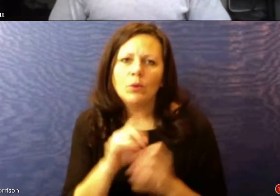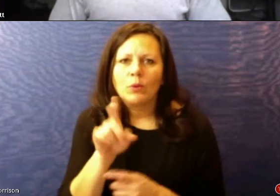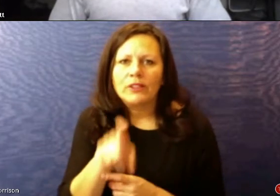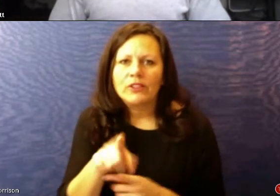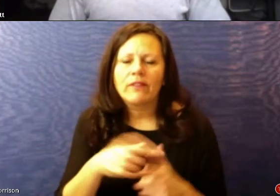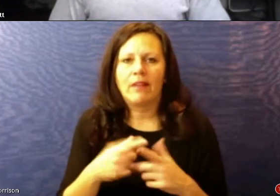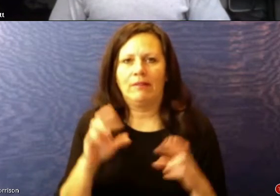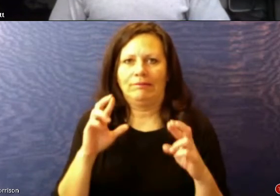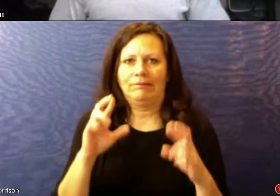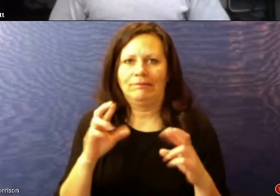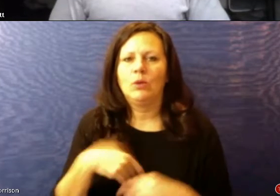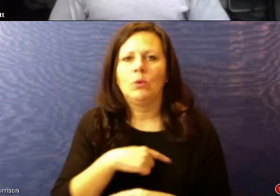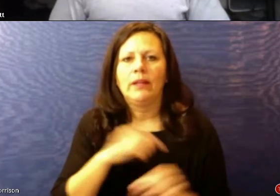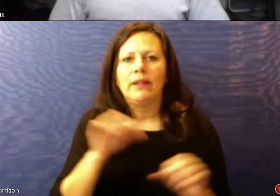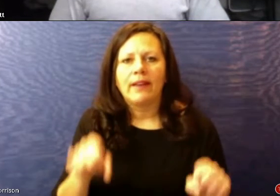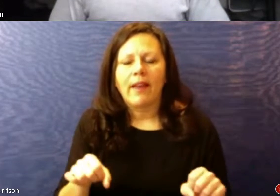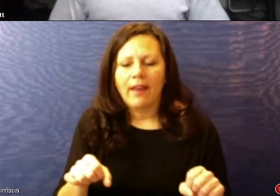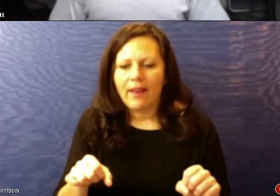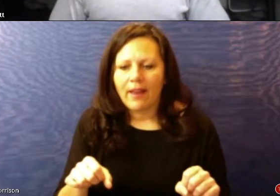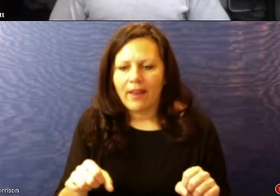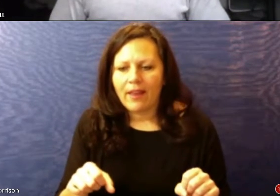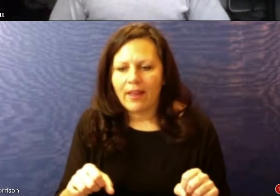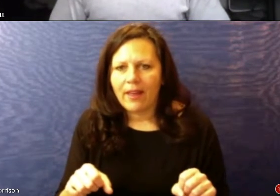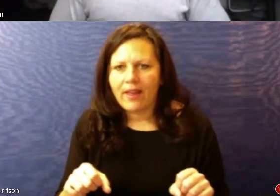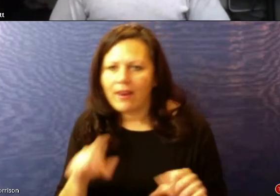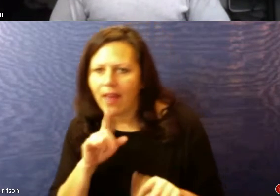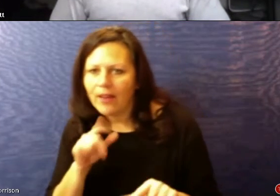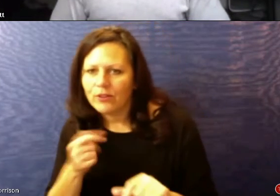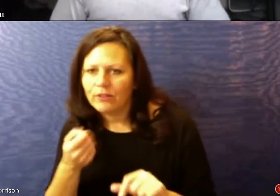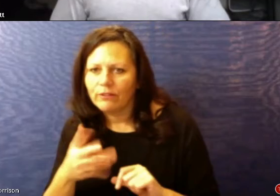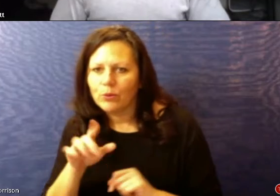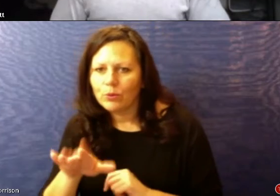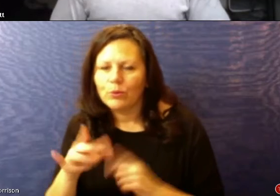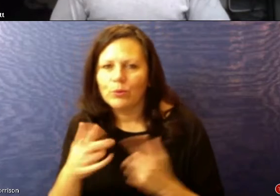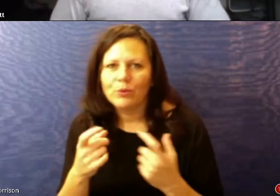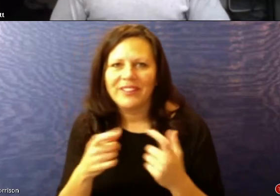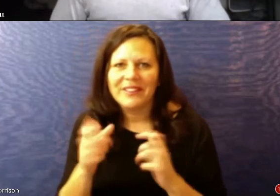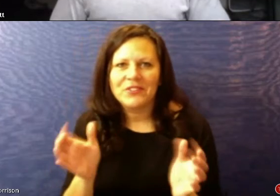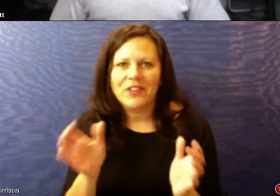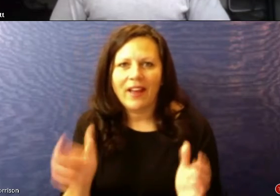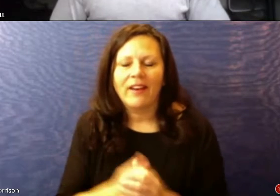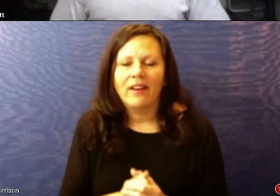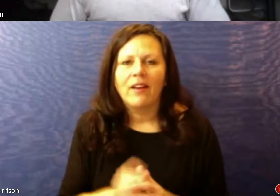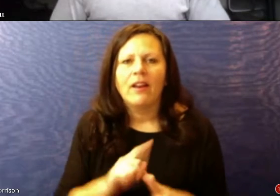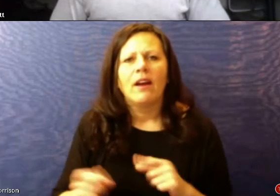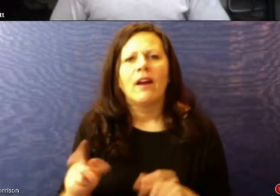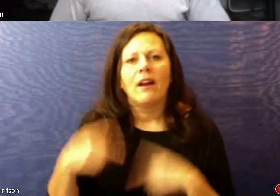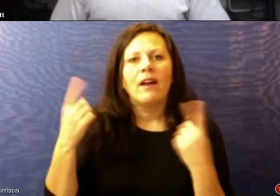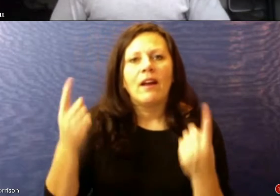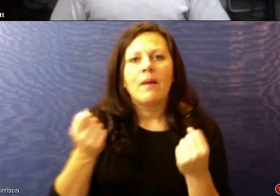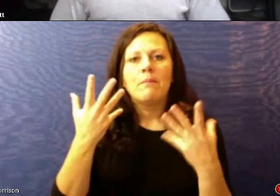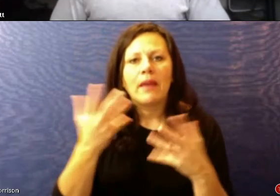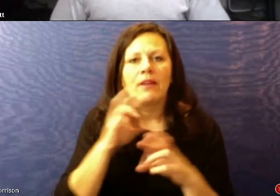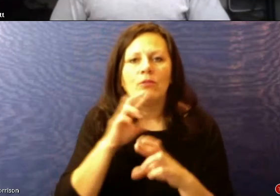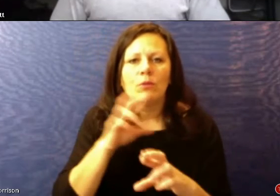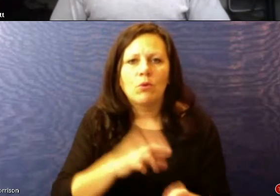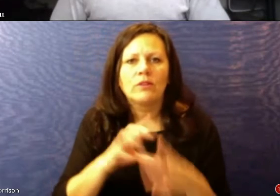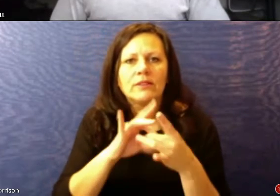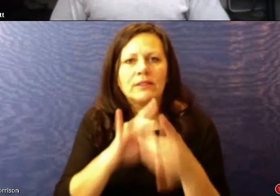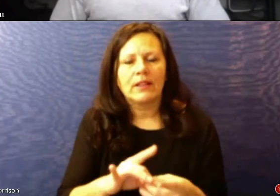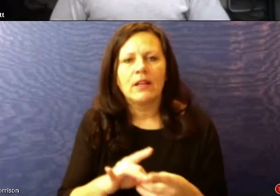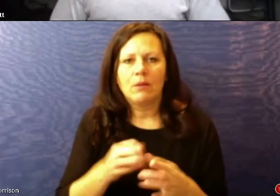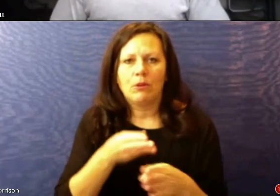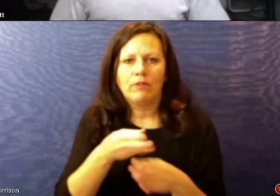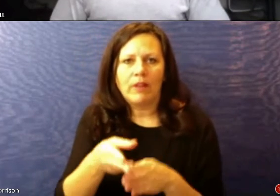hopefully get to a couple of the ones in the chat. But there's been a lot of reports in terms of professional sports